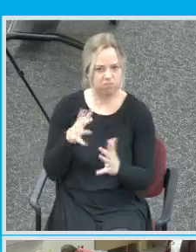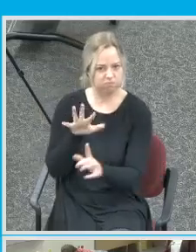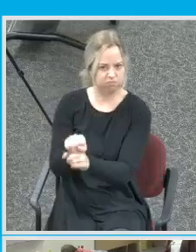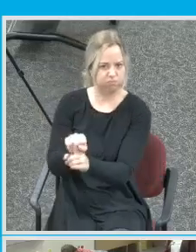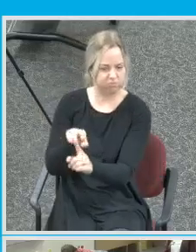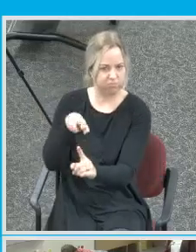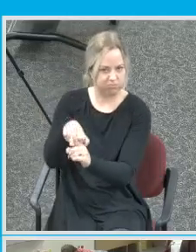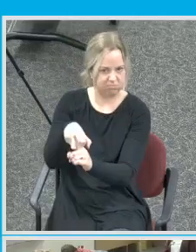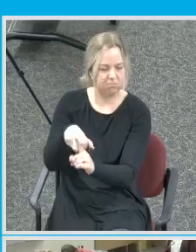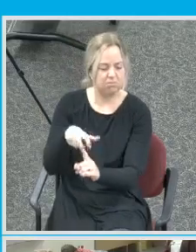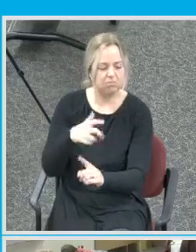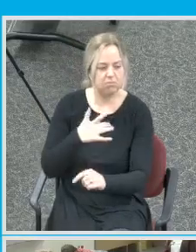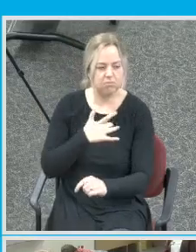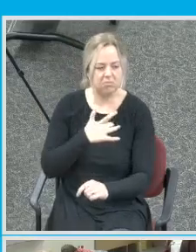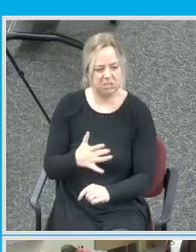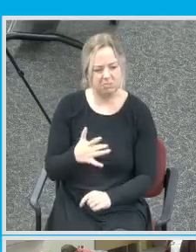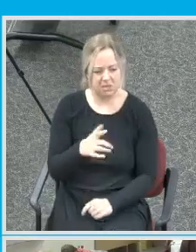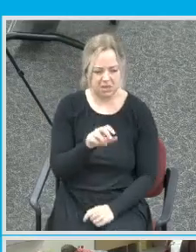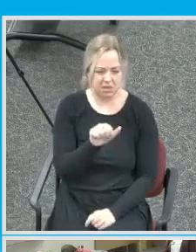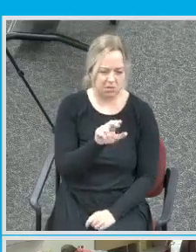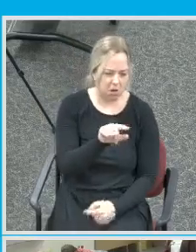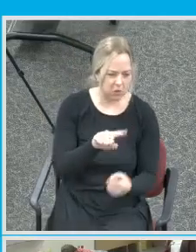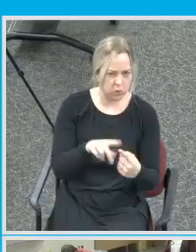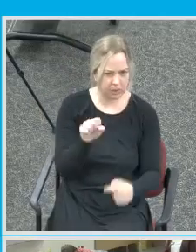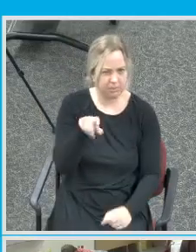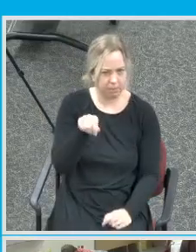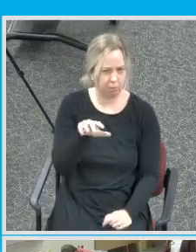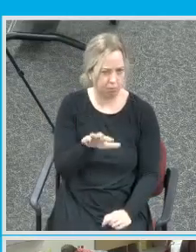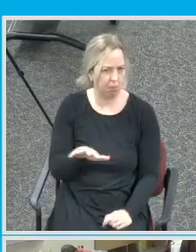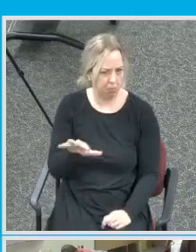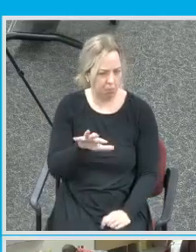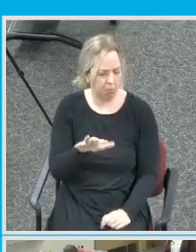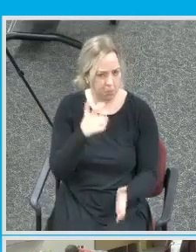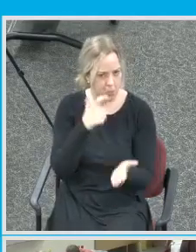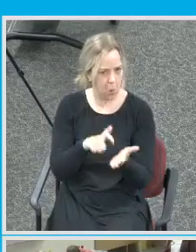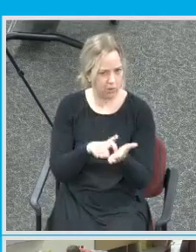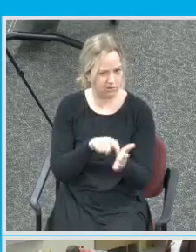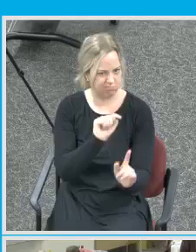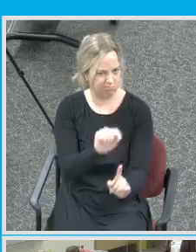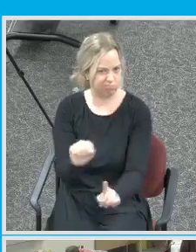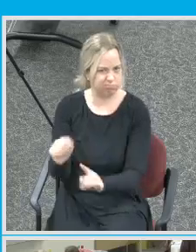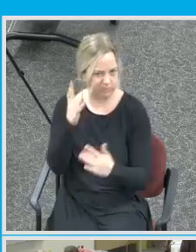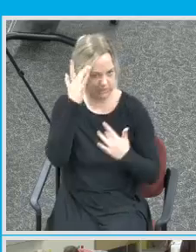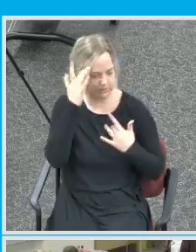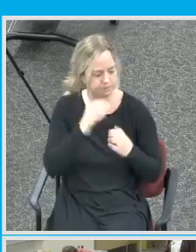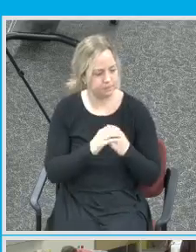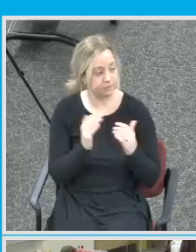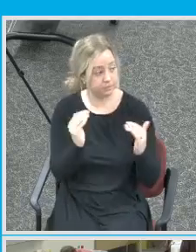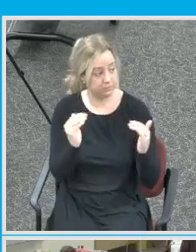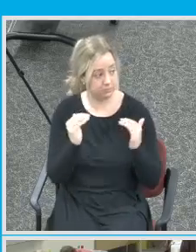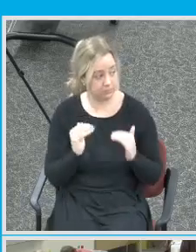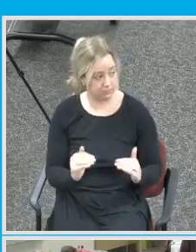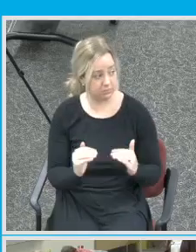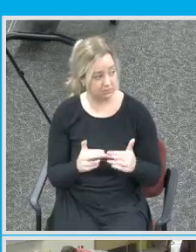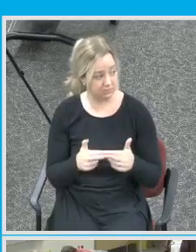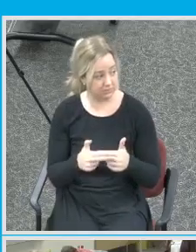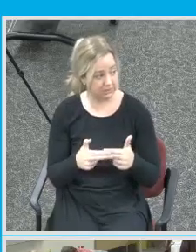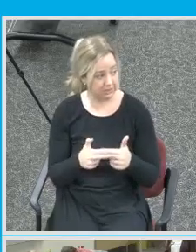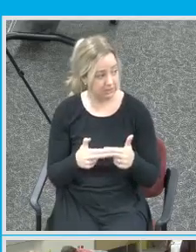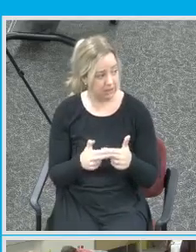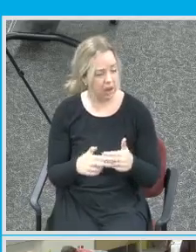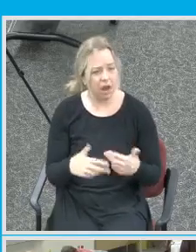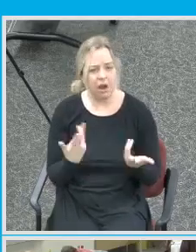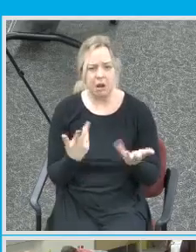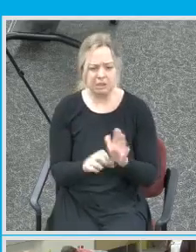August into September, but we've had a busy season. Next slide, please. I'll show you that data in a moment. So what are the symptoms of West